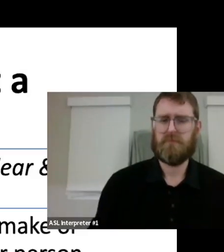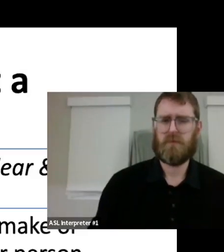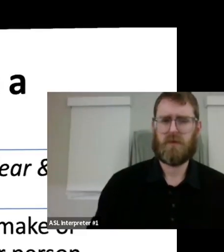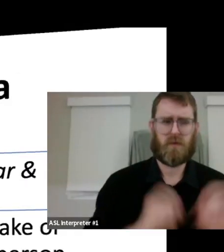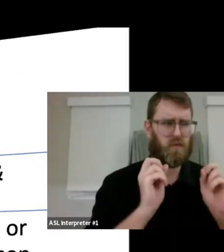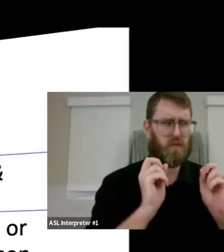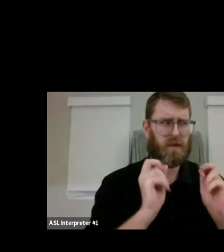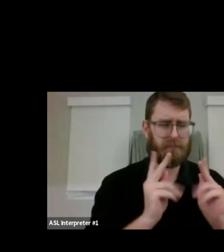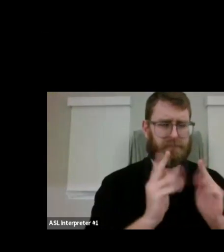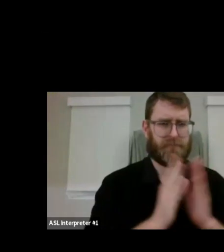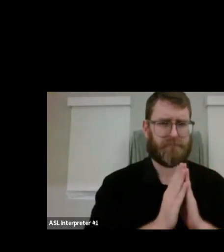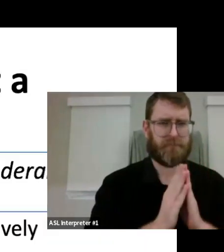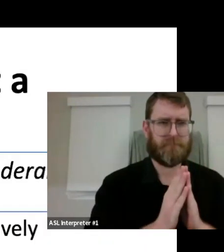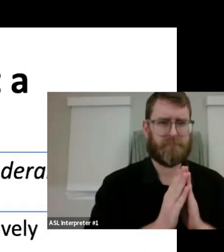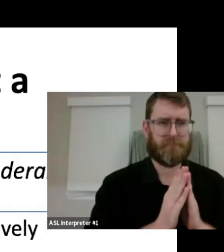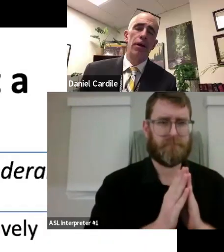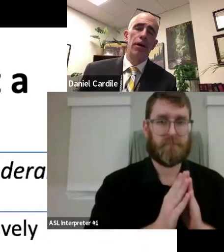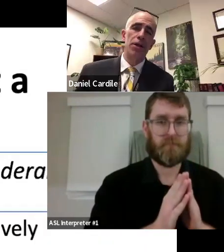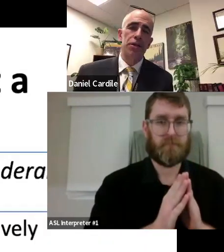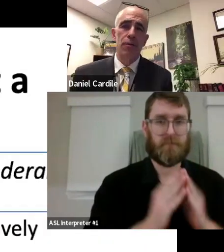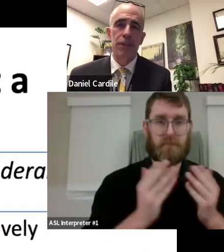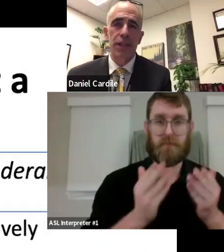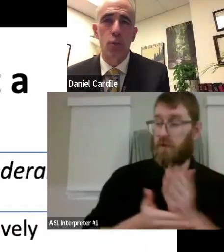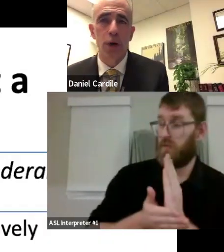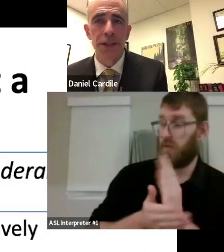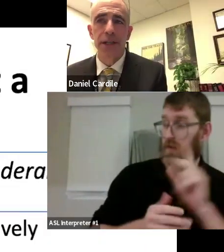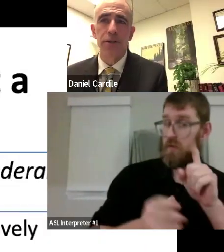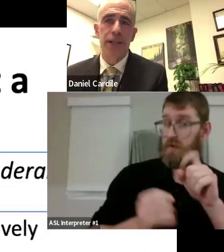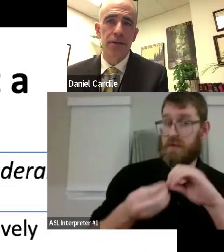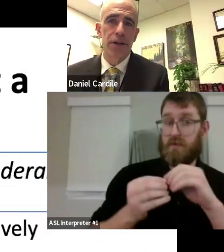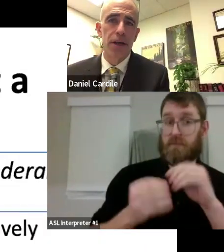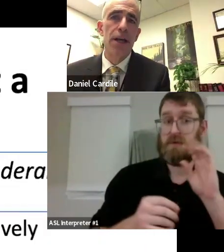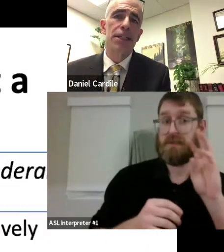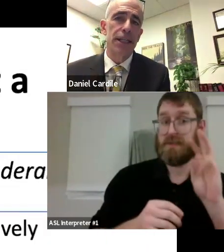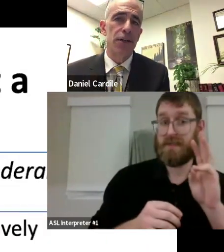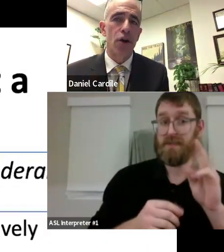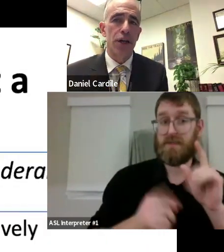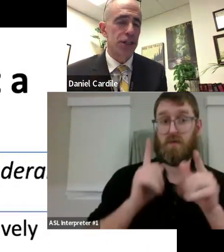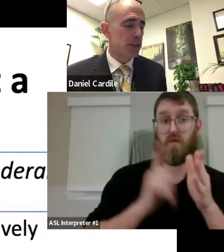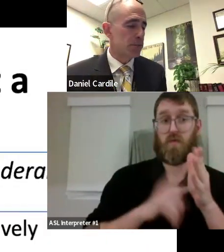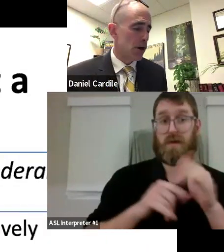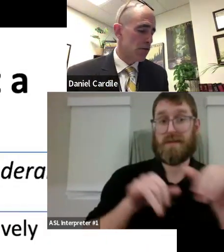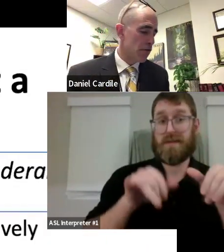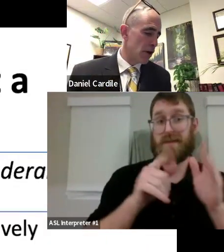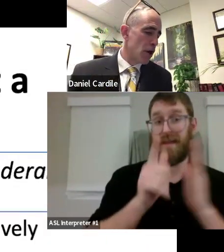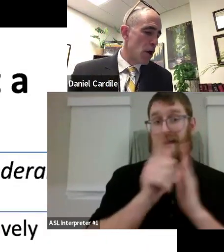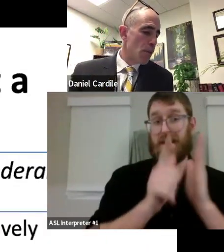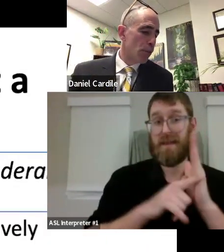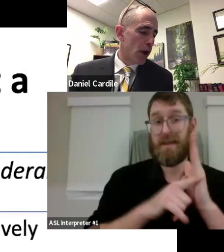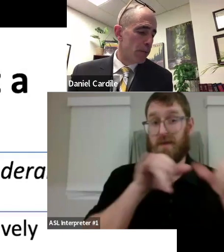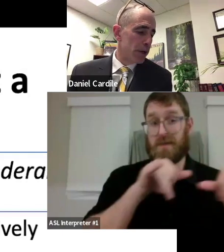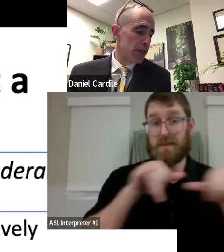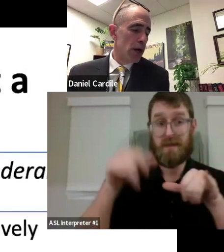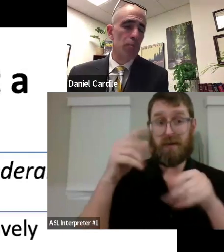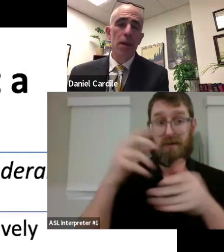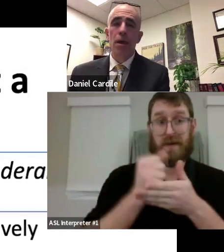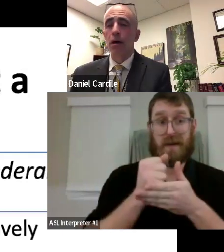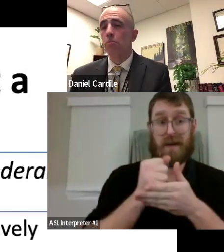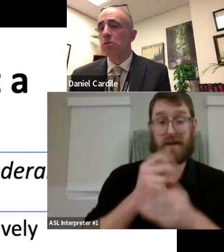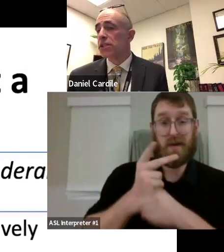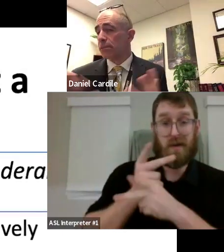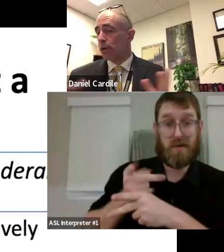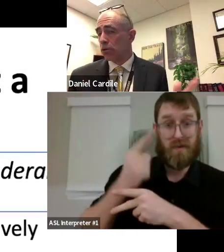Okay. All right. All right, question number 6. What is the legal standard to get guardianship of the property?